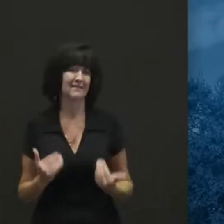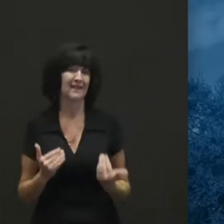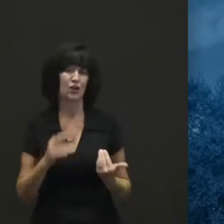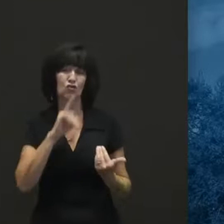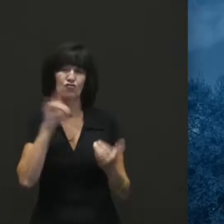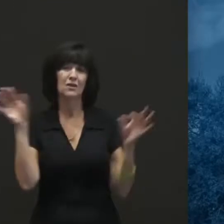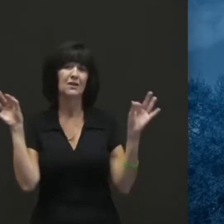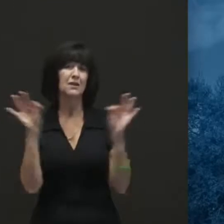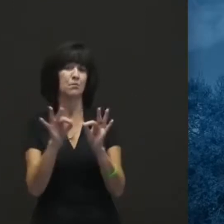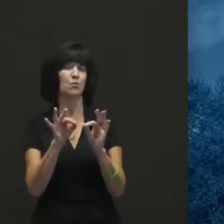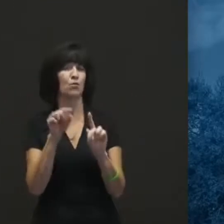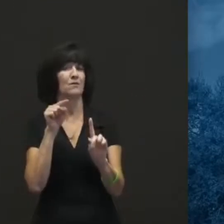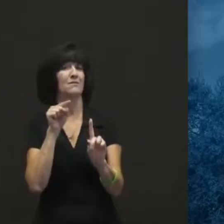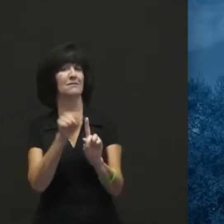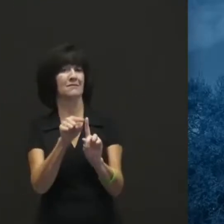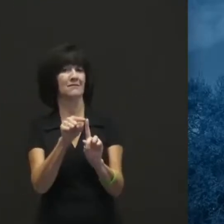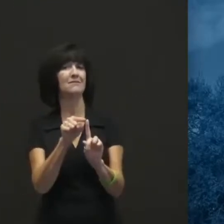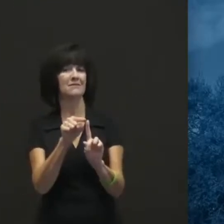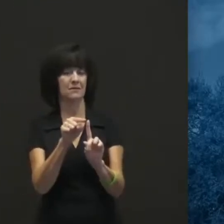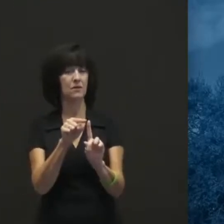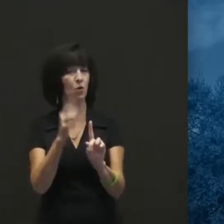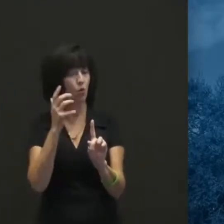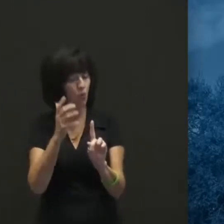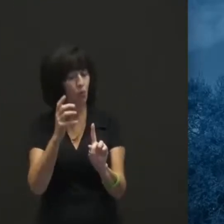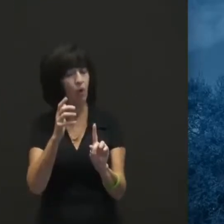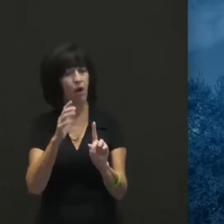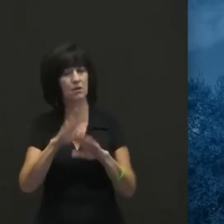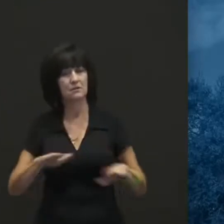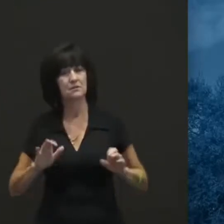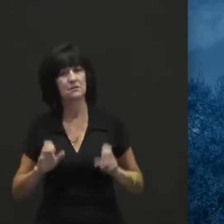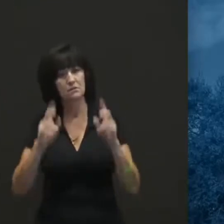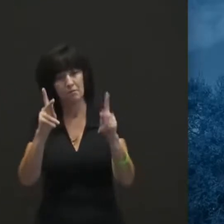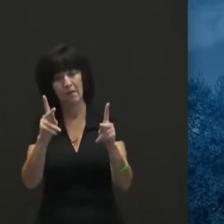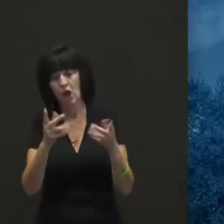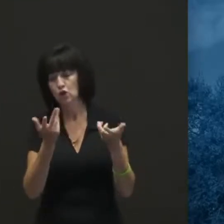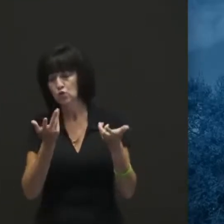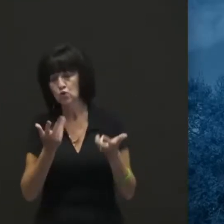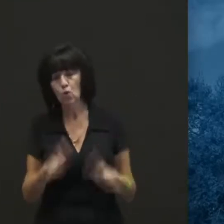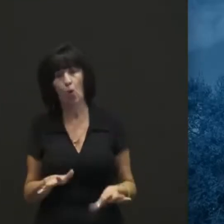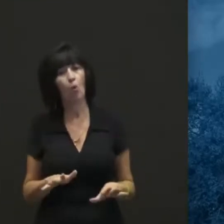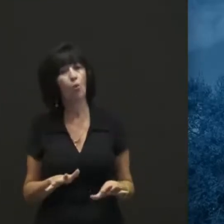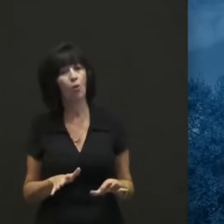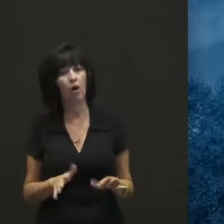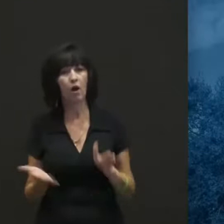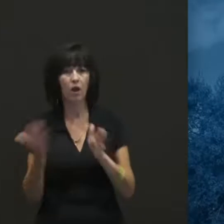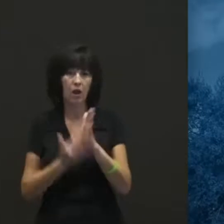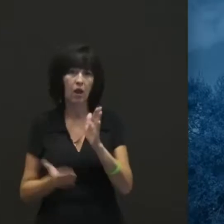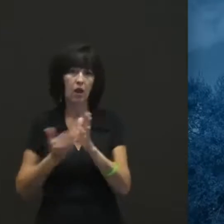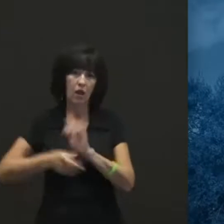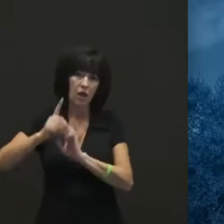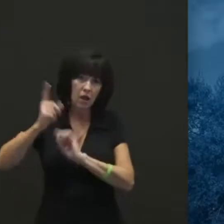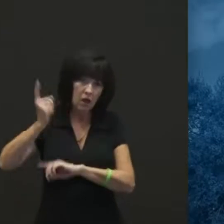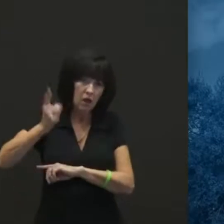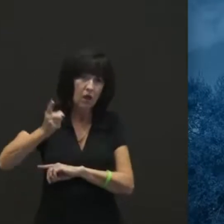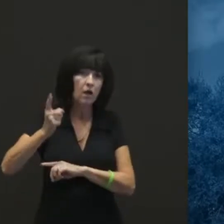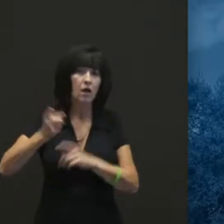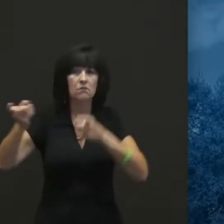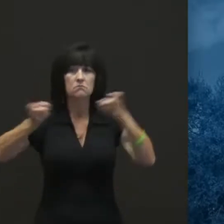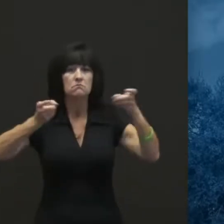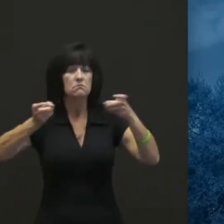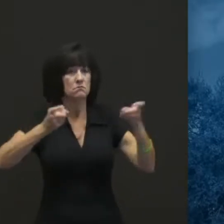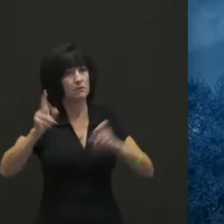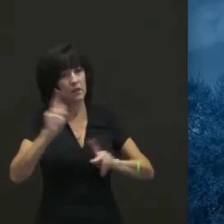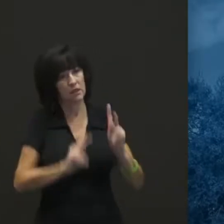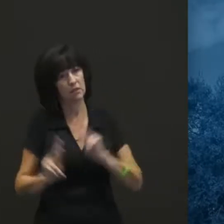don't want to be kind of monitoring some of these aspects. So it's not an easy situation for sure.